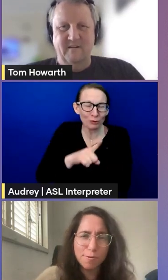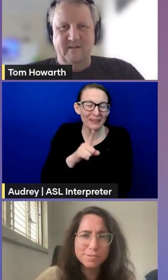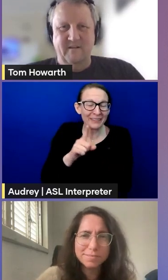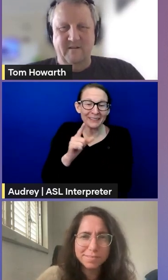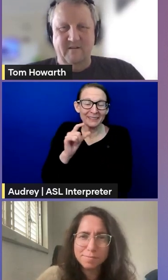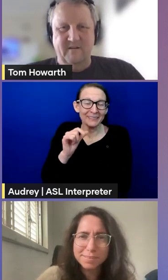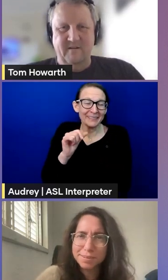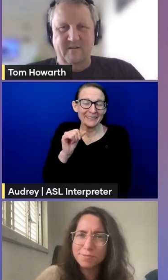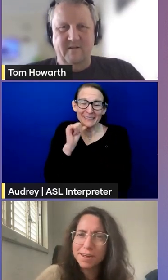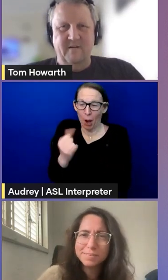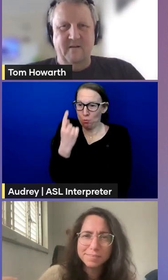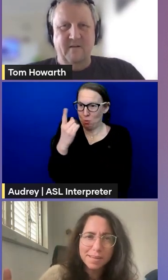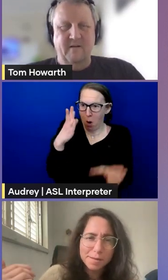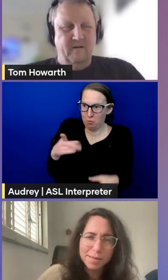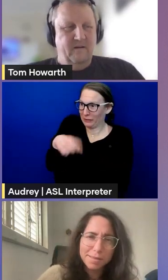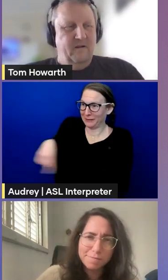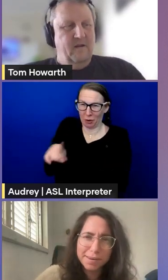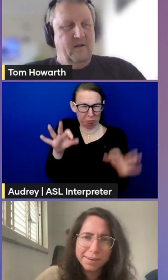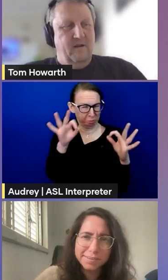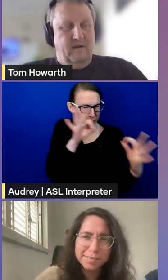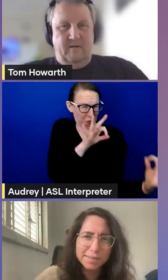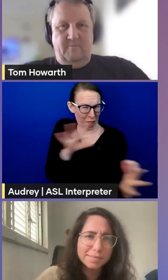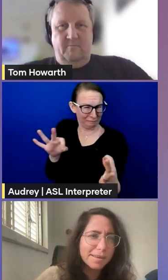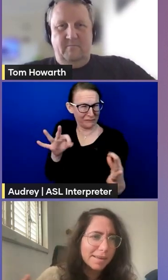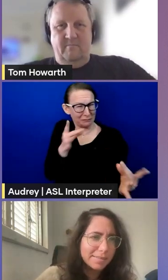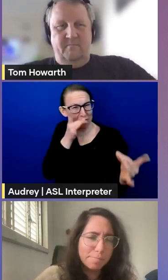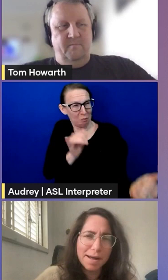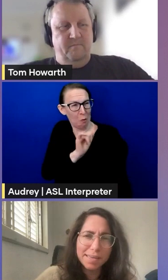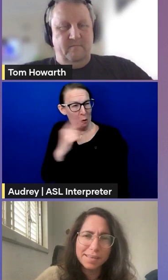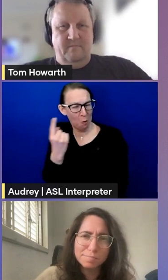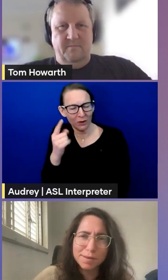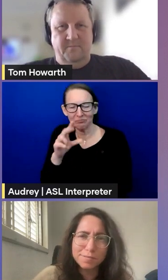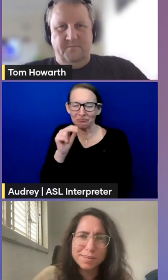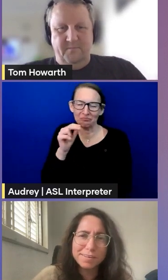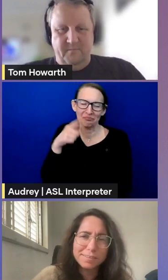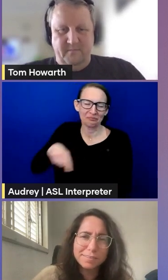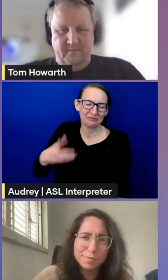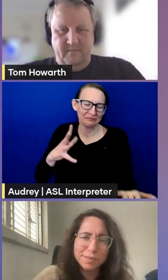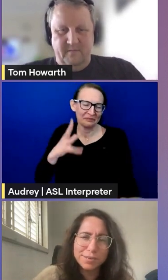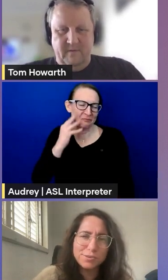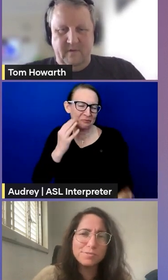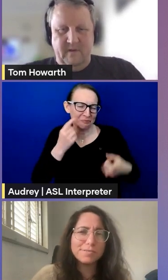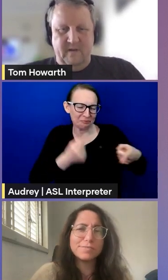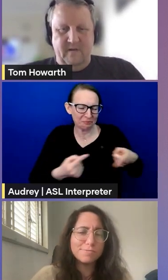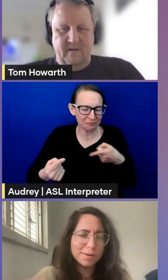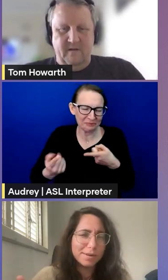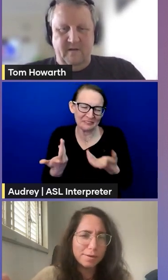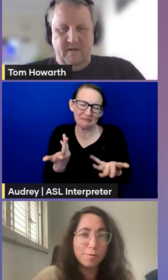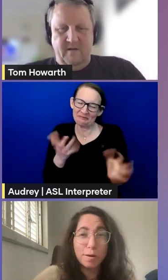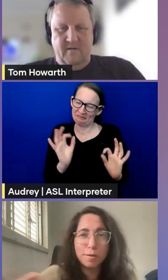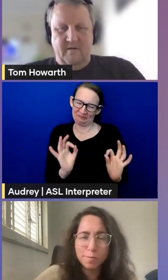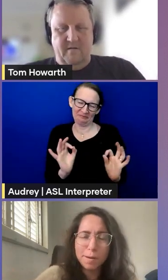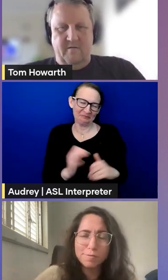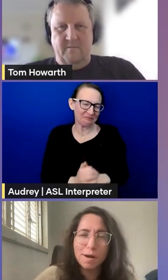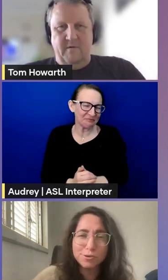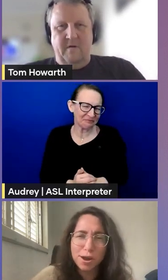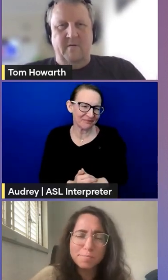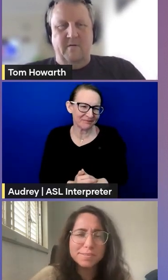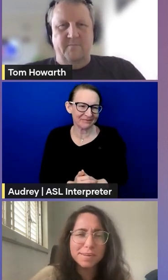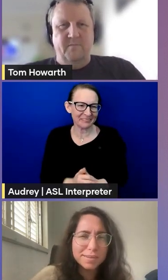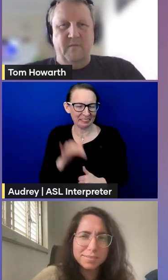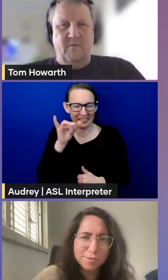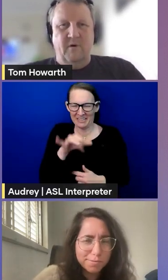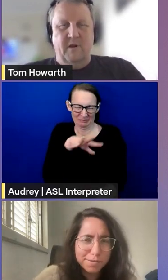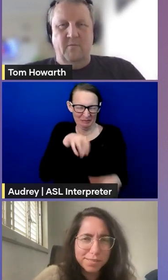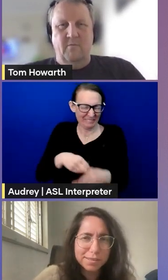everything works seamlessly, right? Failures and debugging is part of the of the issue, so part of our